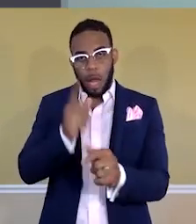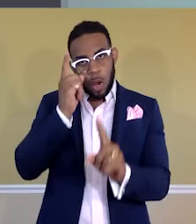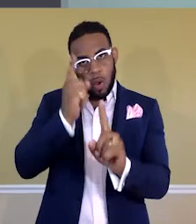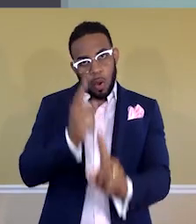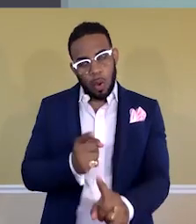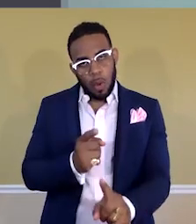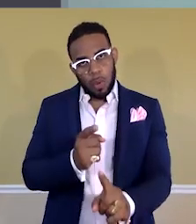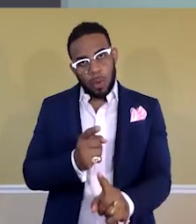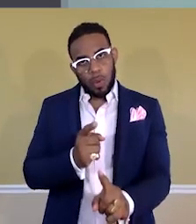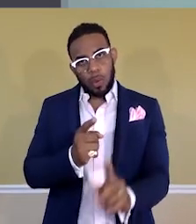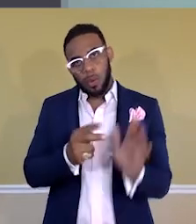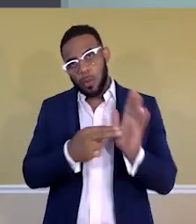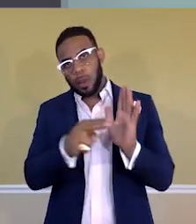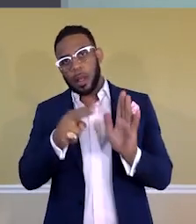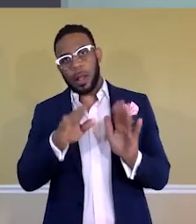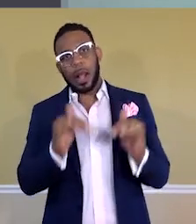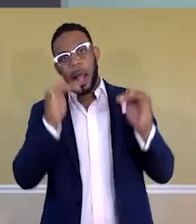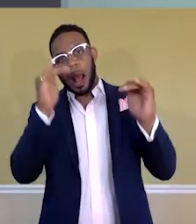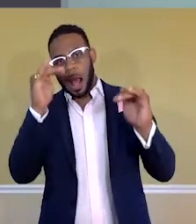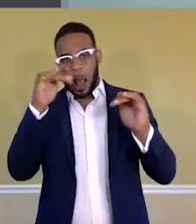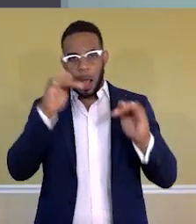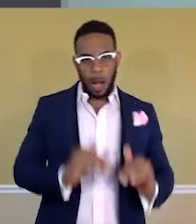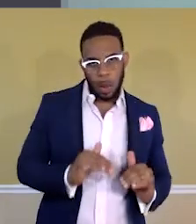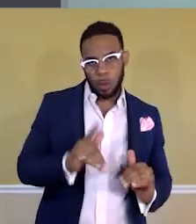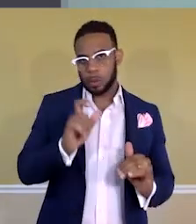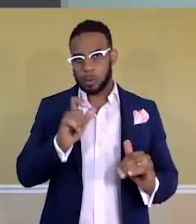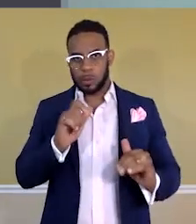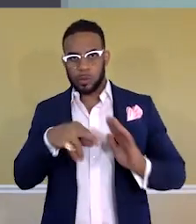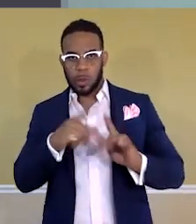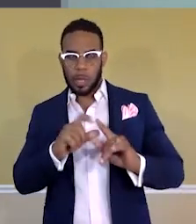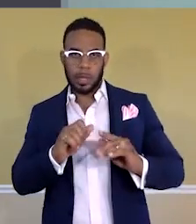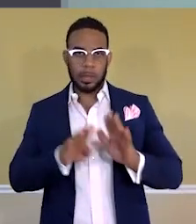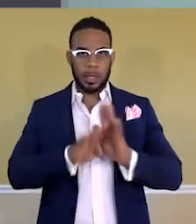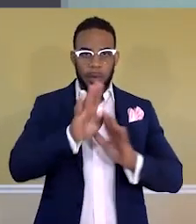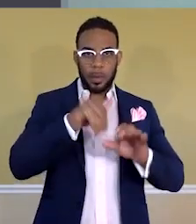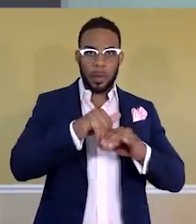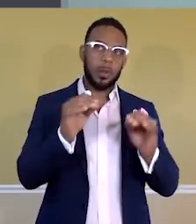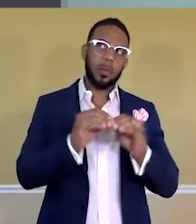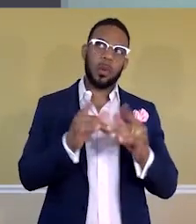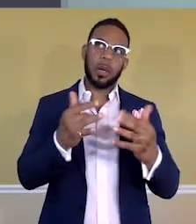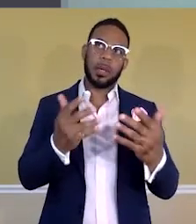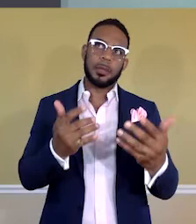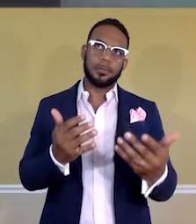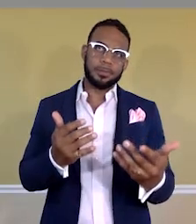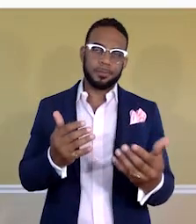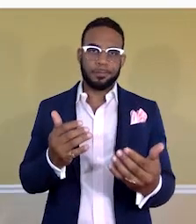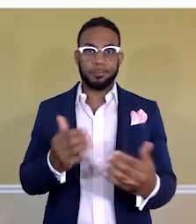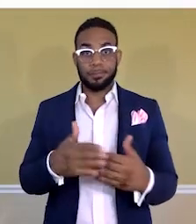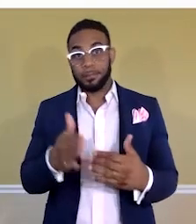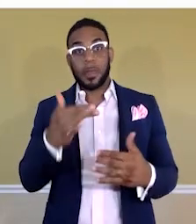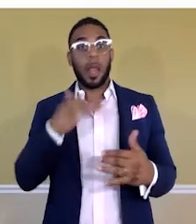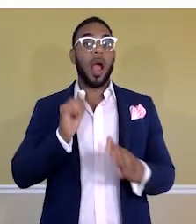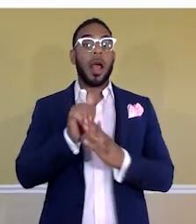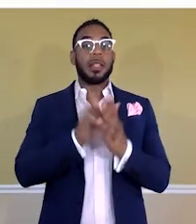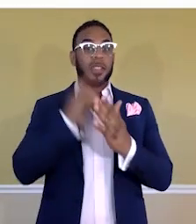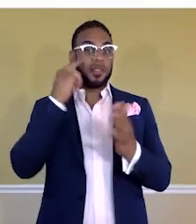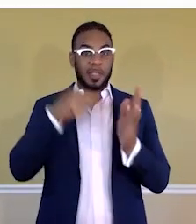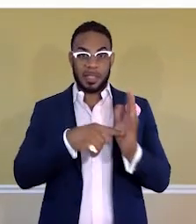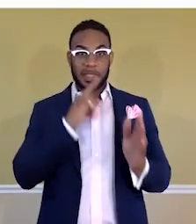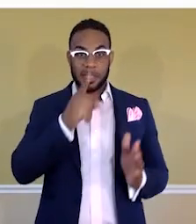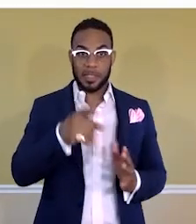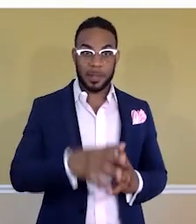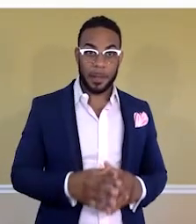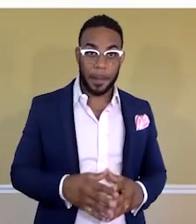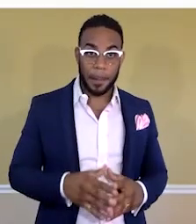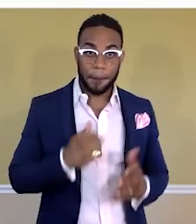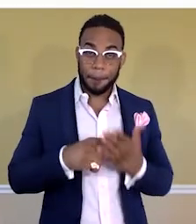goals, reflect on the highs and lows of your role as a developer, and more. So our agenda for this is